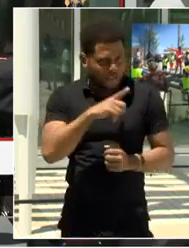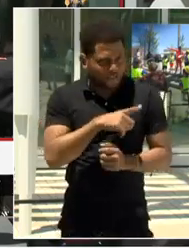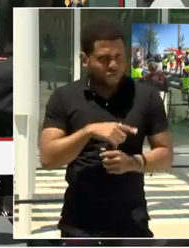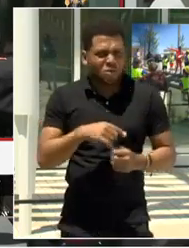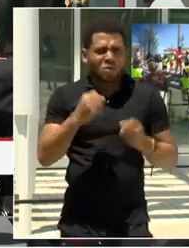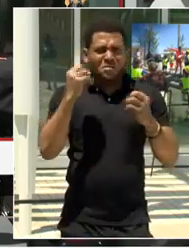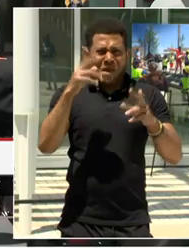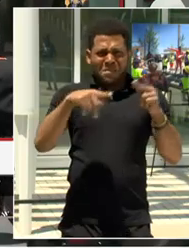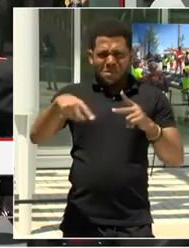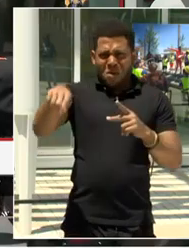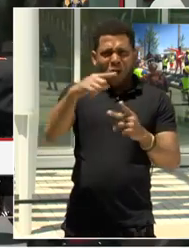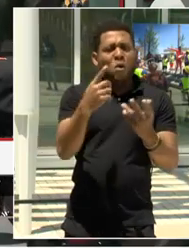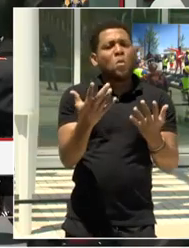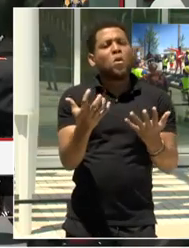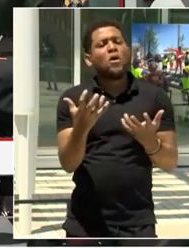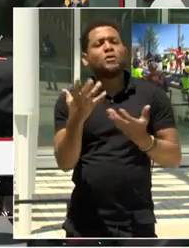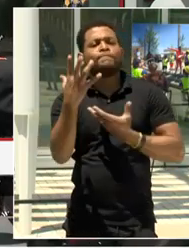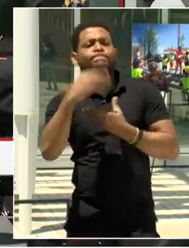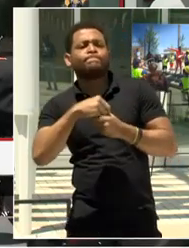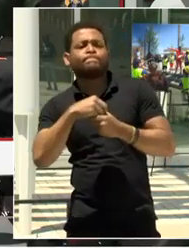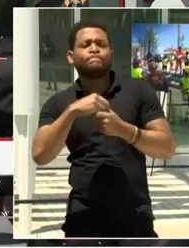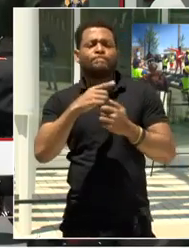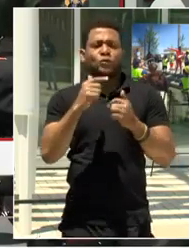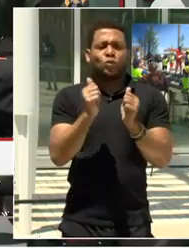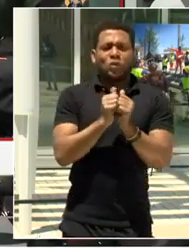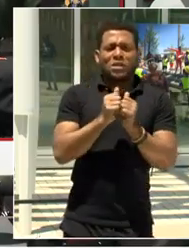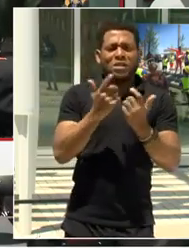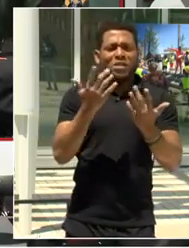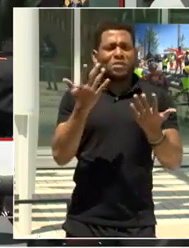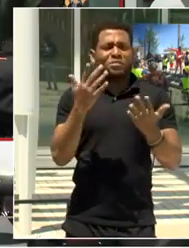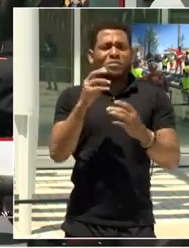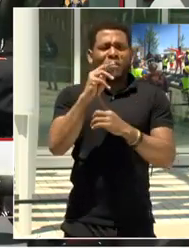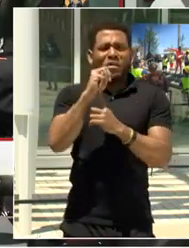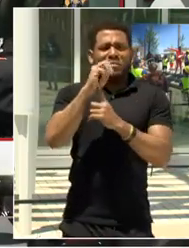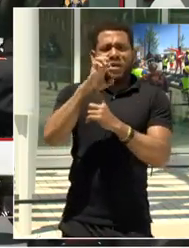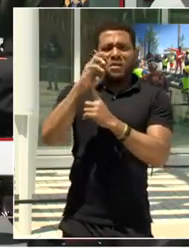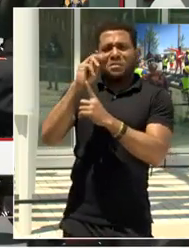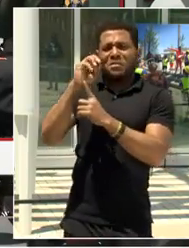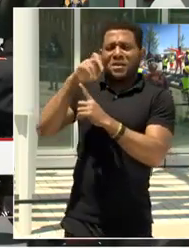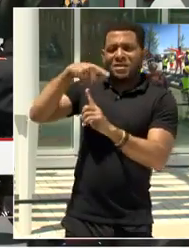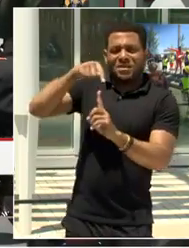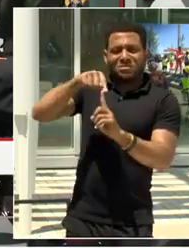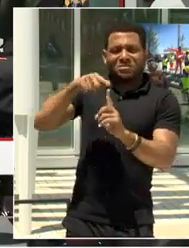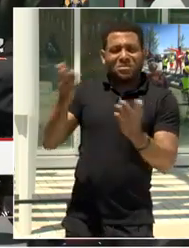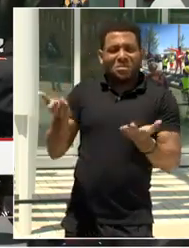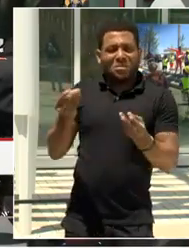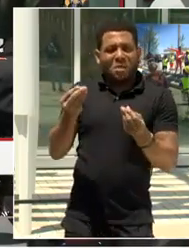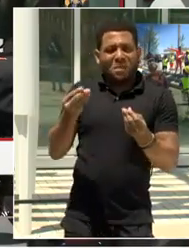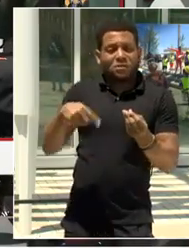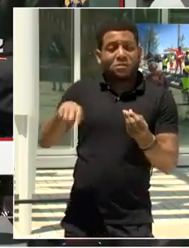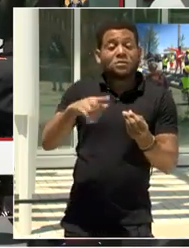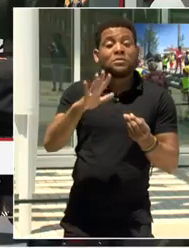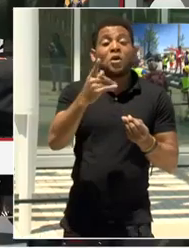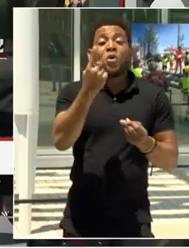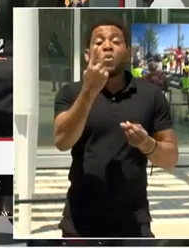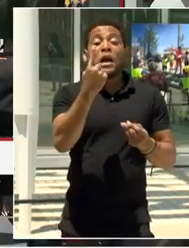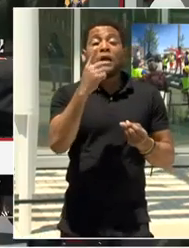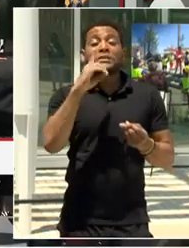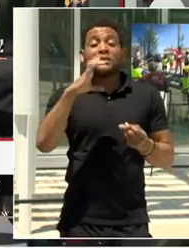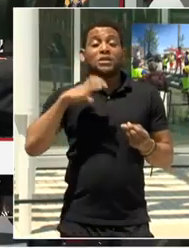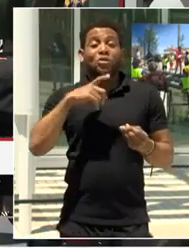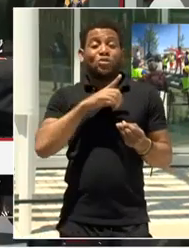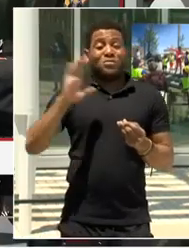them was then council member for Ward 4, Muriel Bowser. And ever since she got sworn in as mayor on January 2nd,